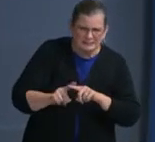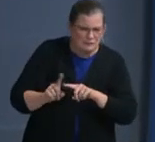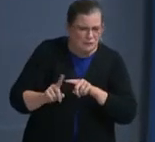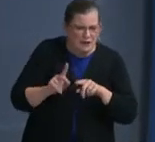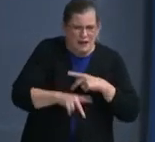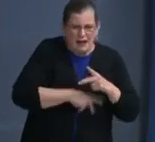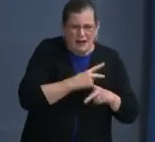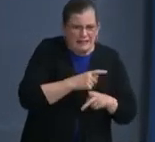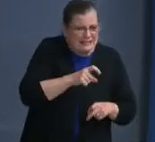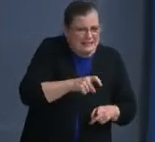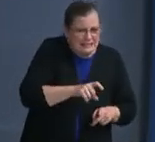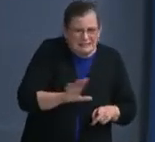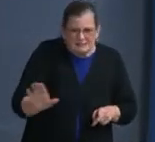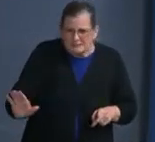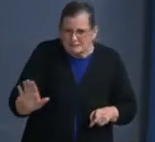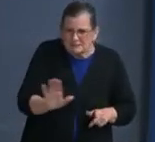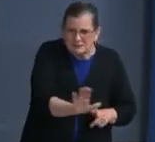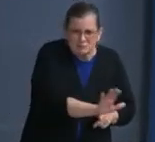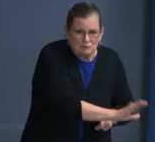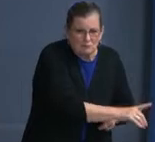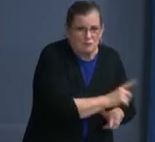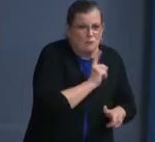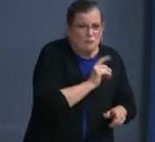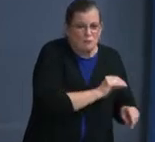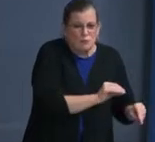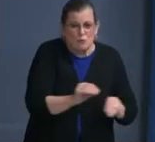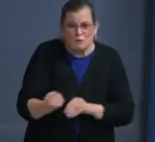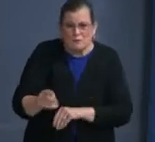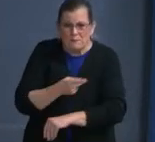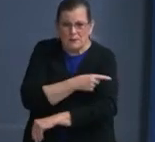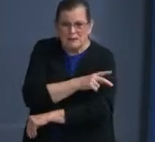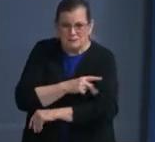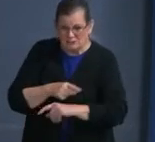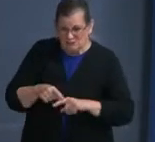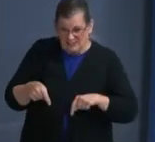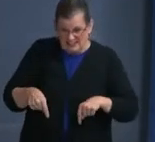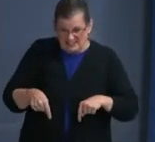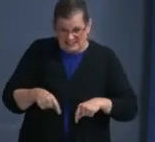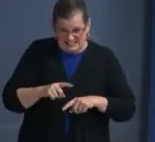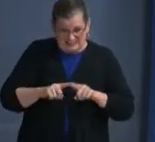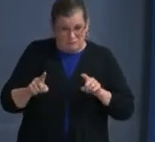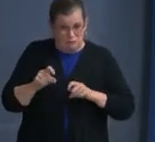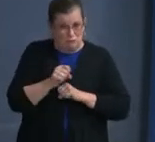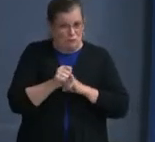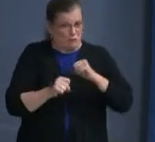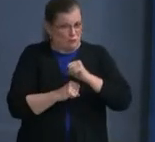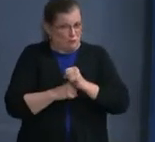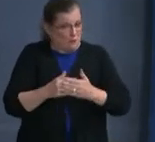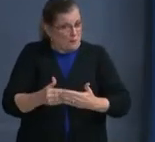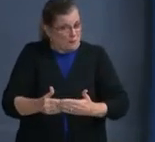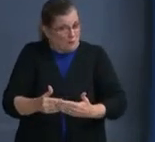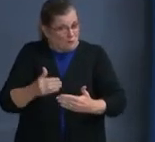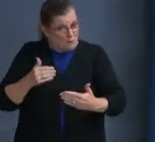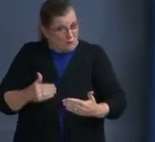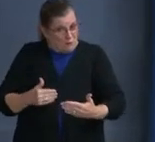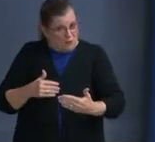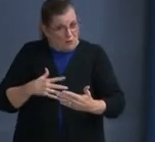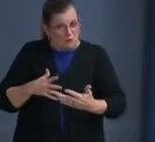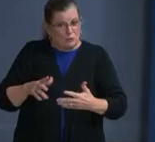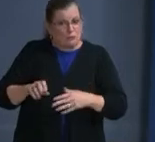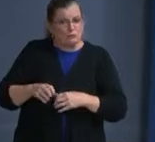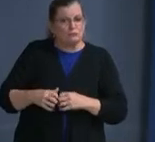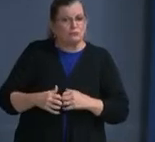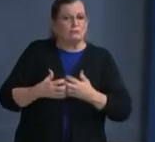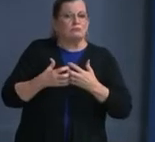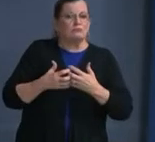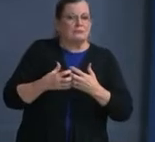need. We would move patients within our existing hospital infrastructure before we triggered the use of any